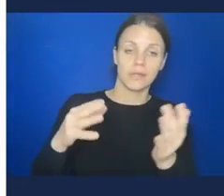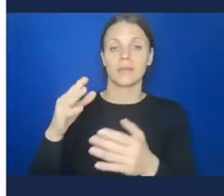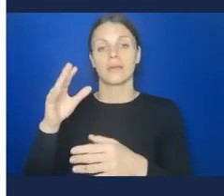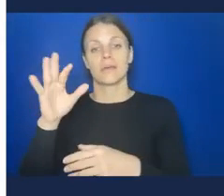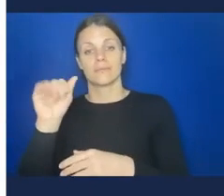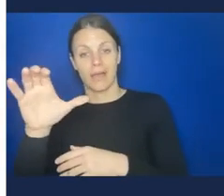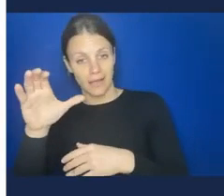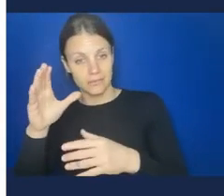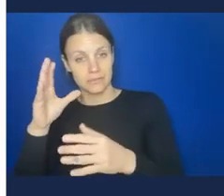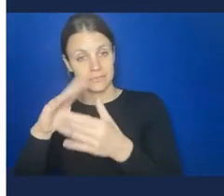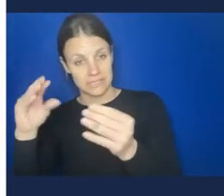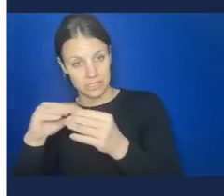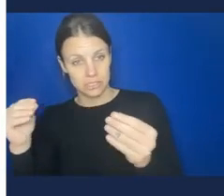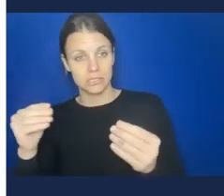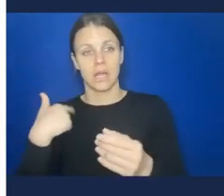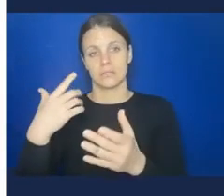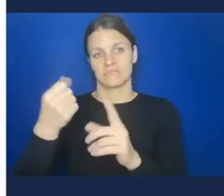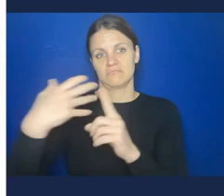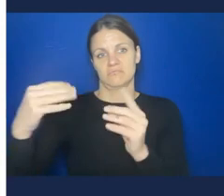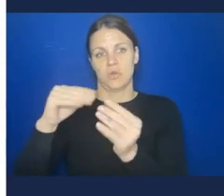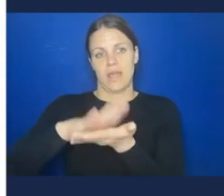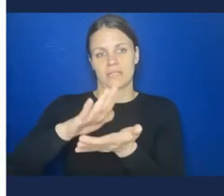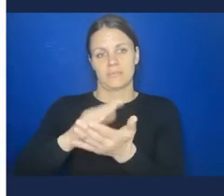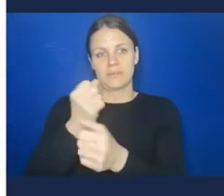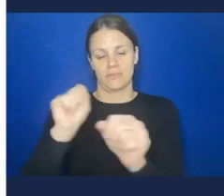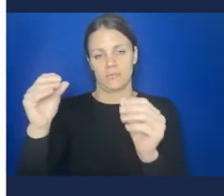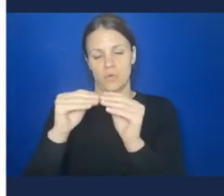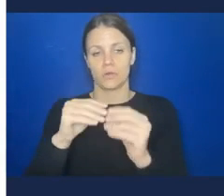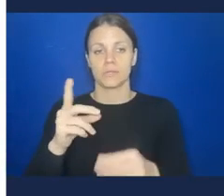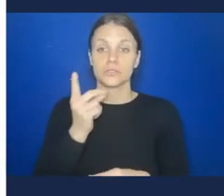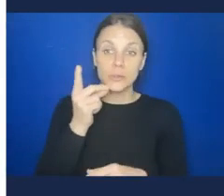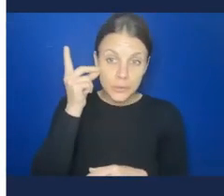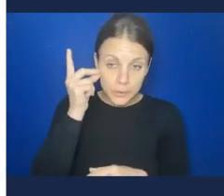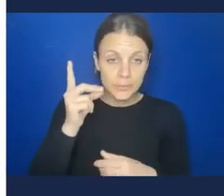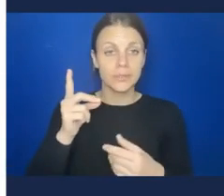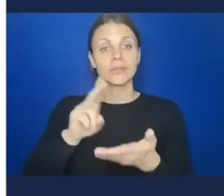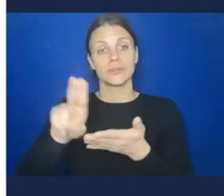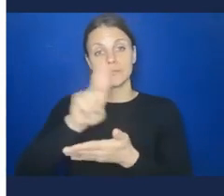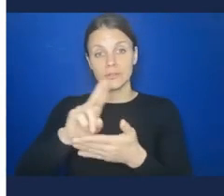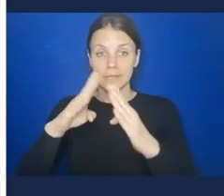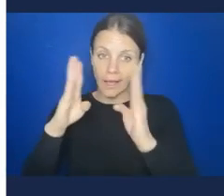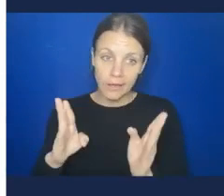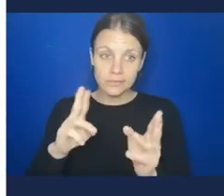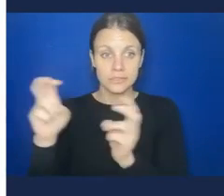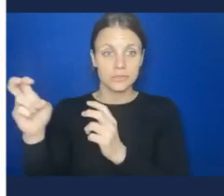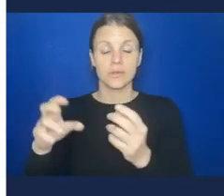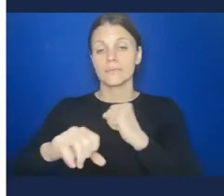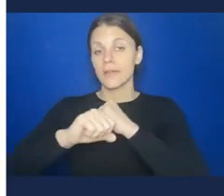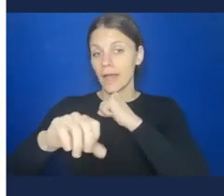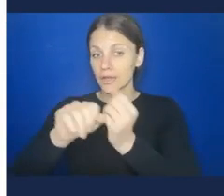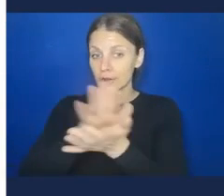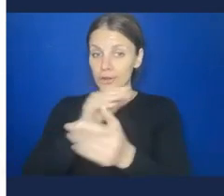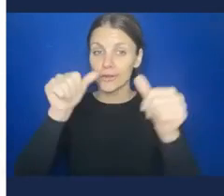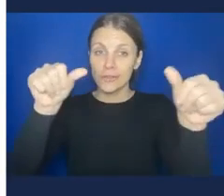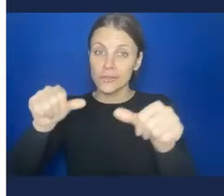academic freedom in a moment. Dorms and university housing issues, flyers, how do we deal with bulletin boards? I